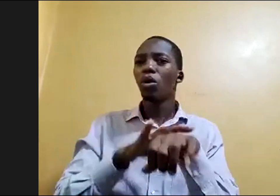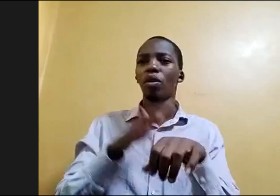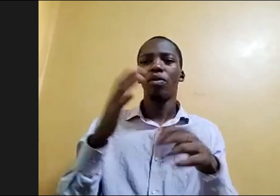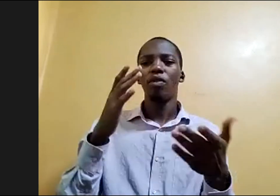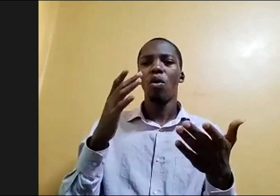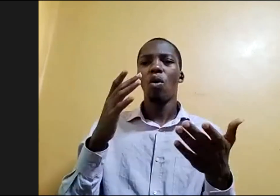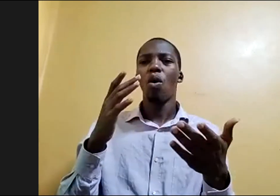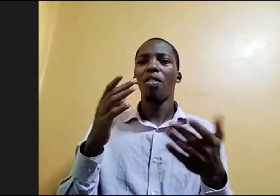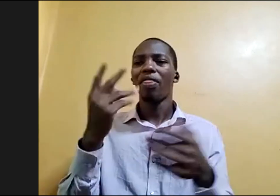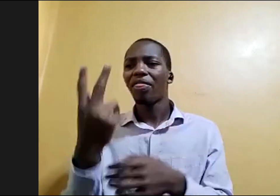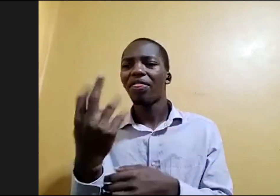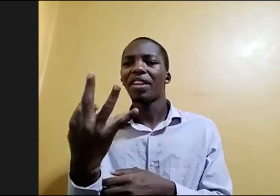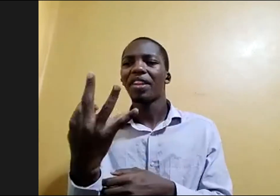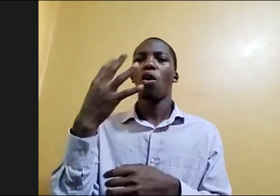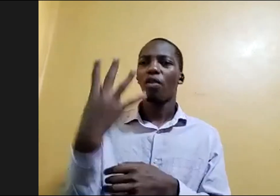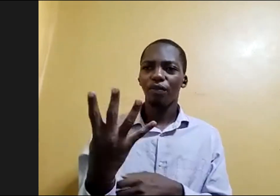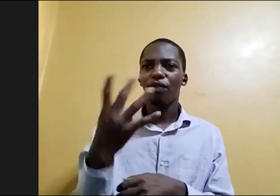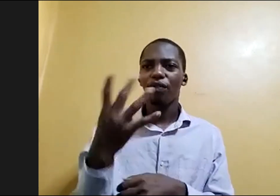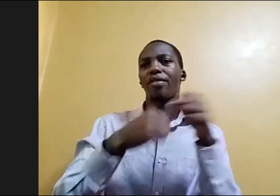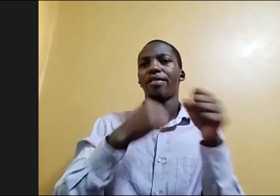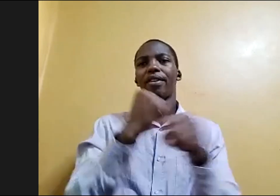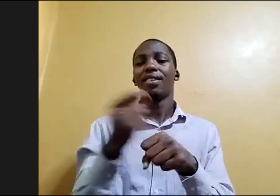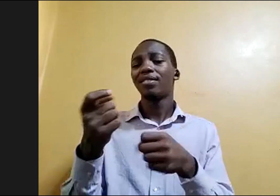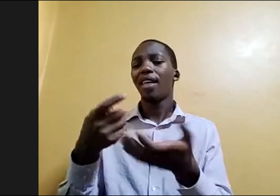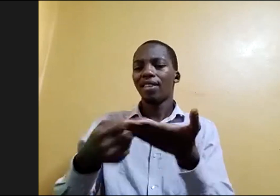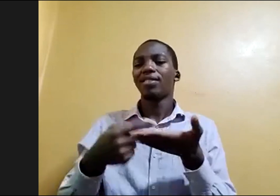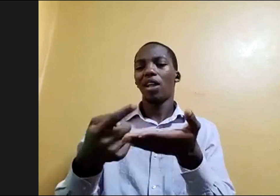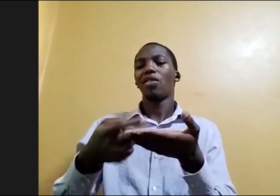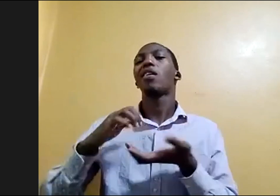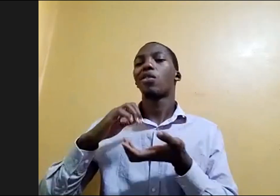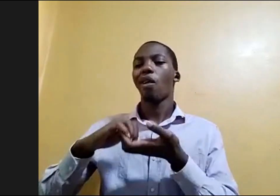is the discussions that we're trying to engage in. So thank you very much.